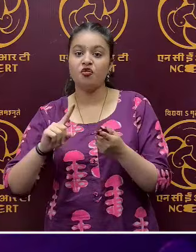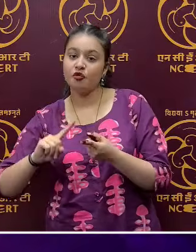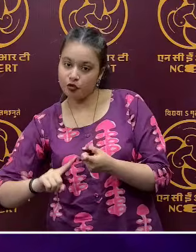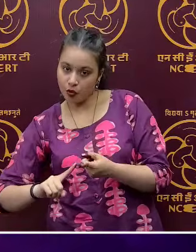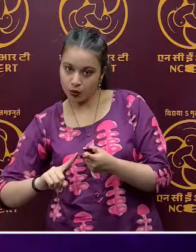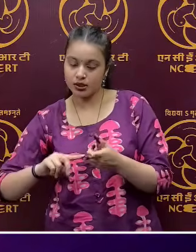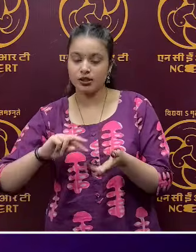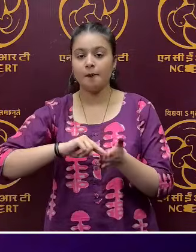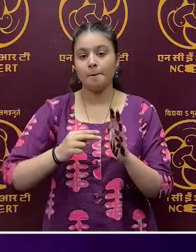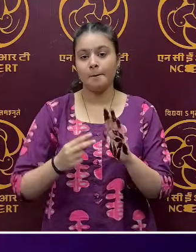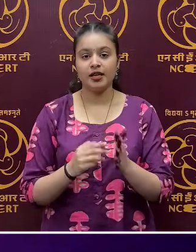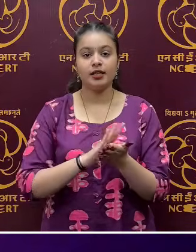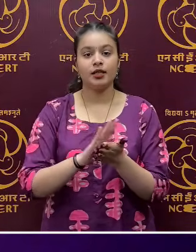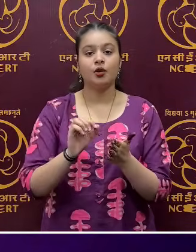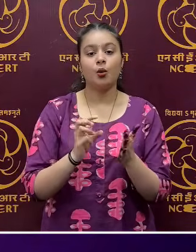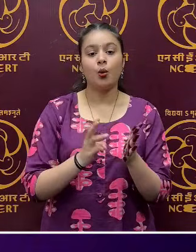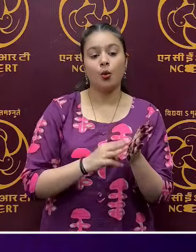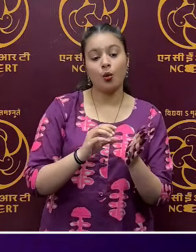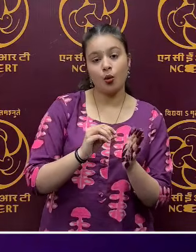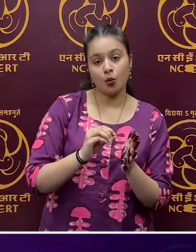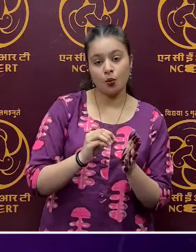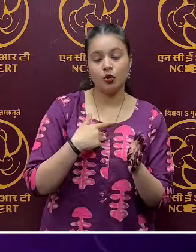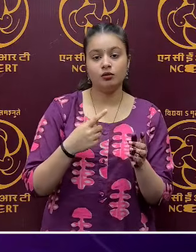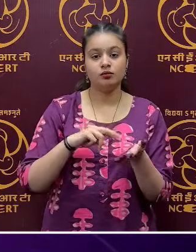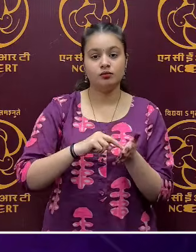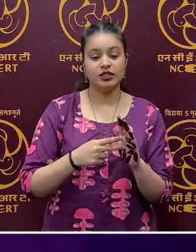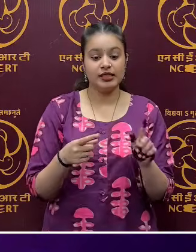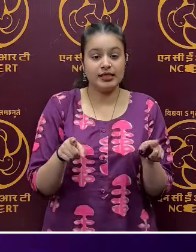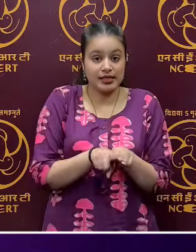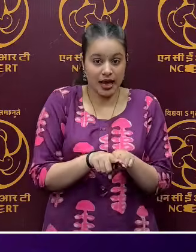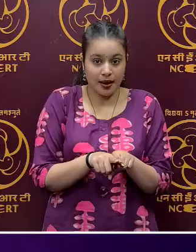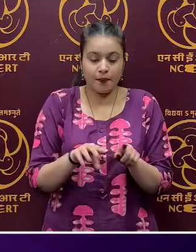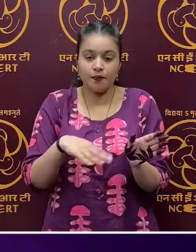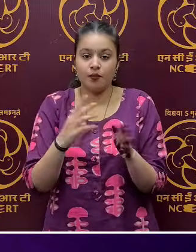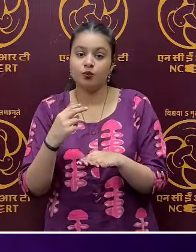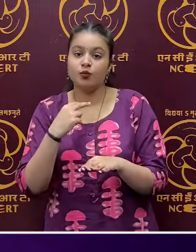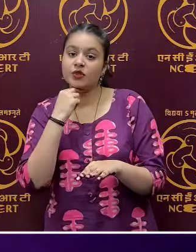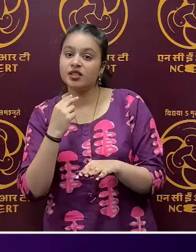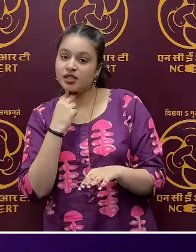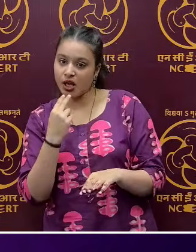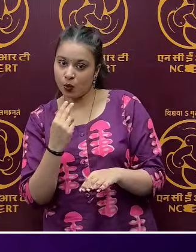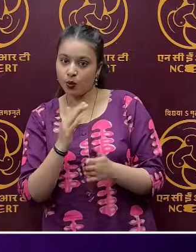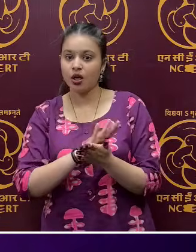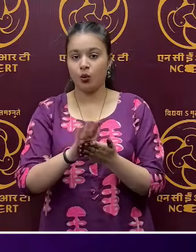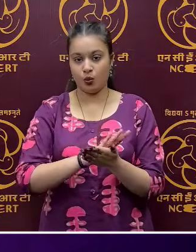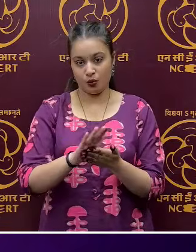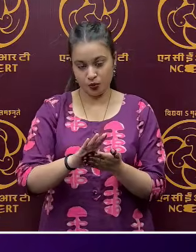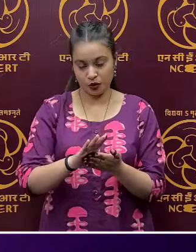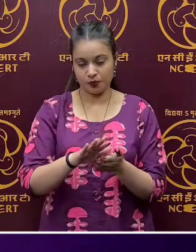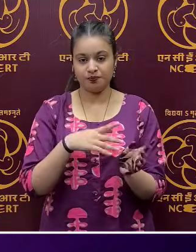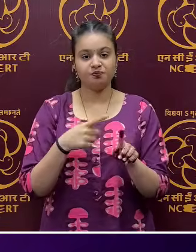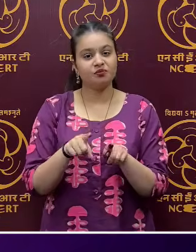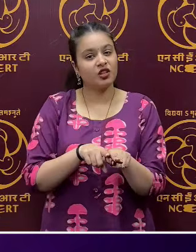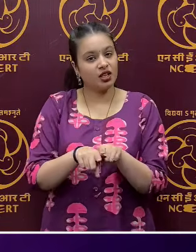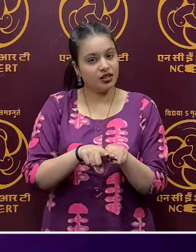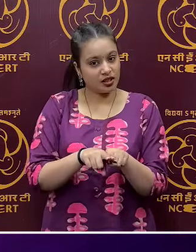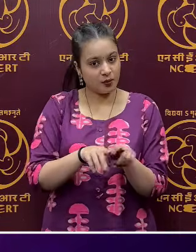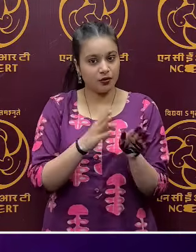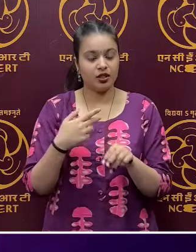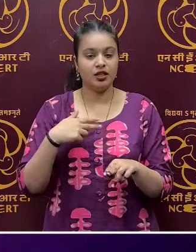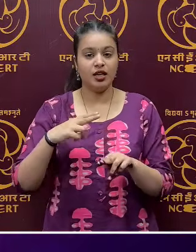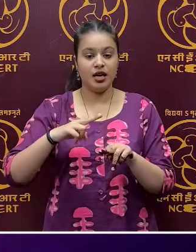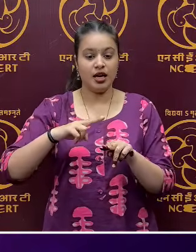means sound. Okay. So same sound. So for example, affect,